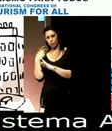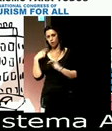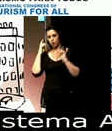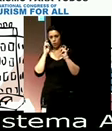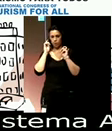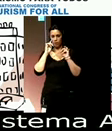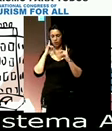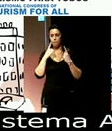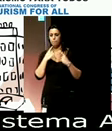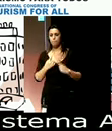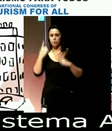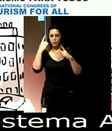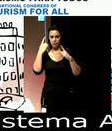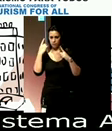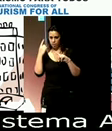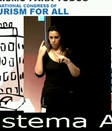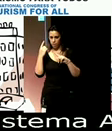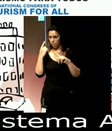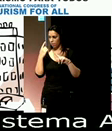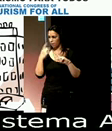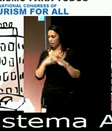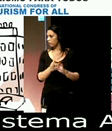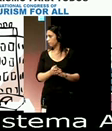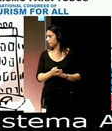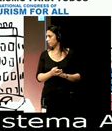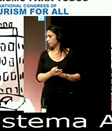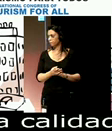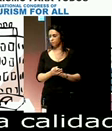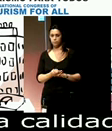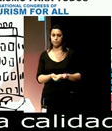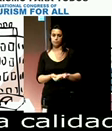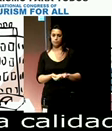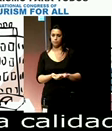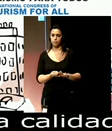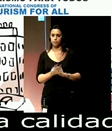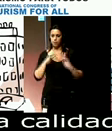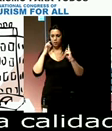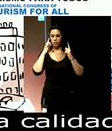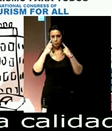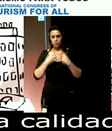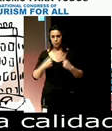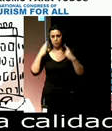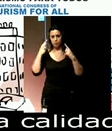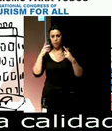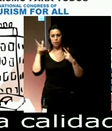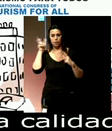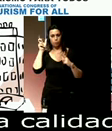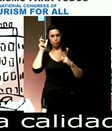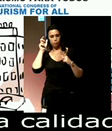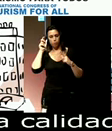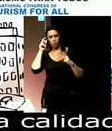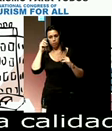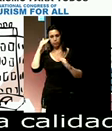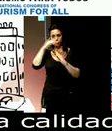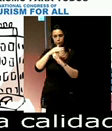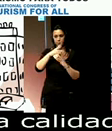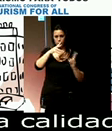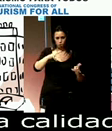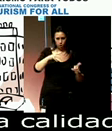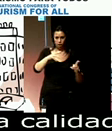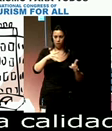and synthetic voice synthesis. In our days, you can adapt very, very easily. For example, with the